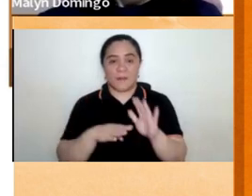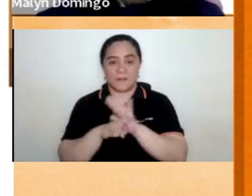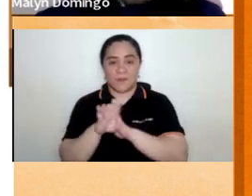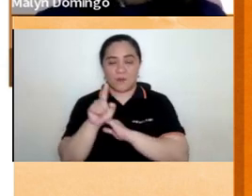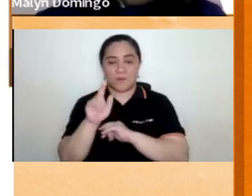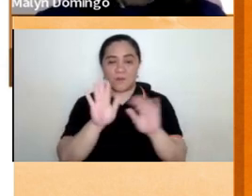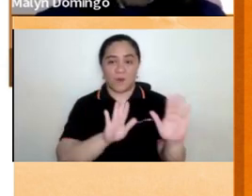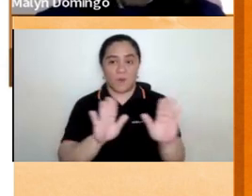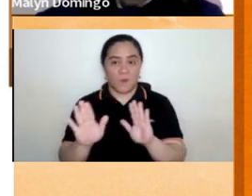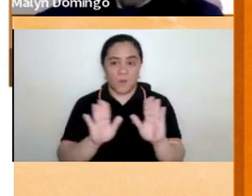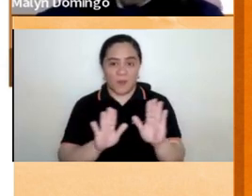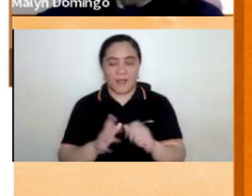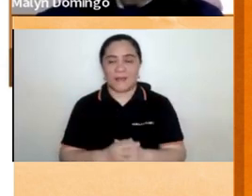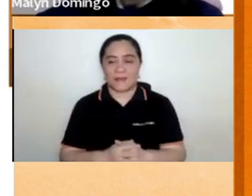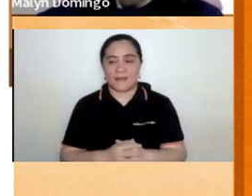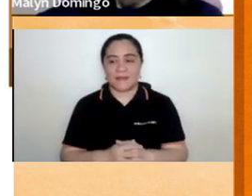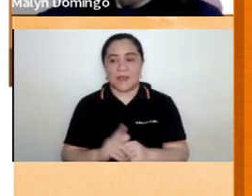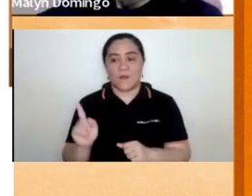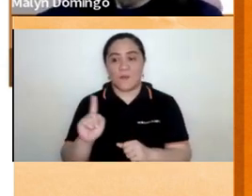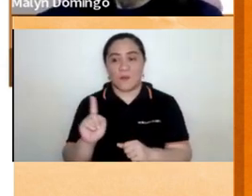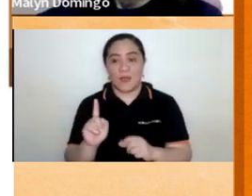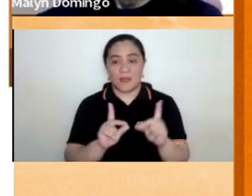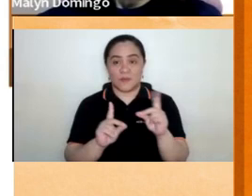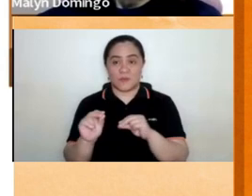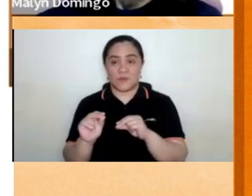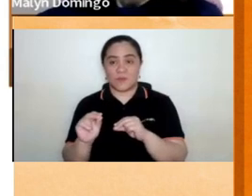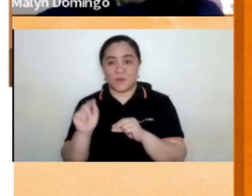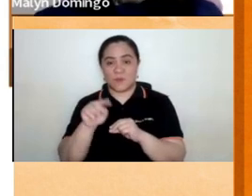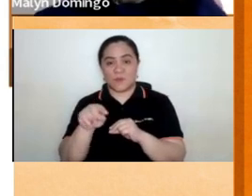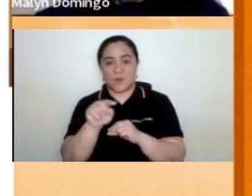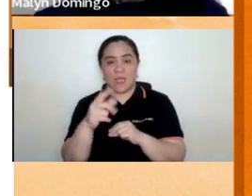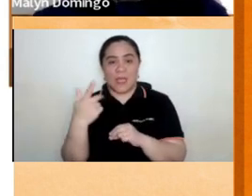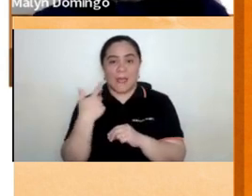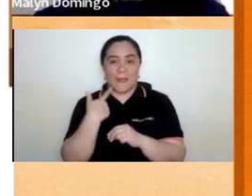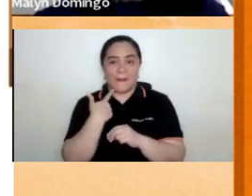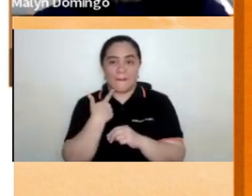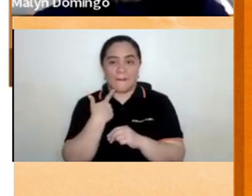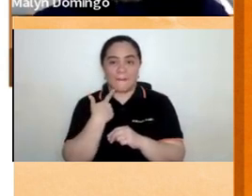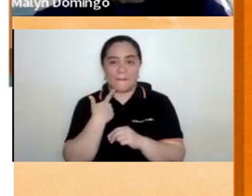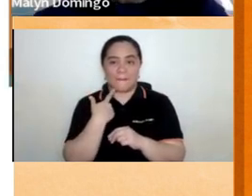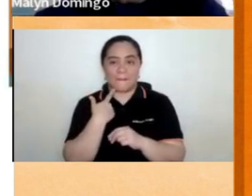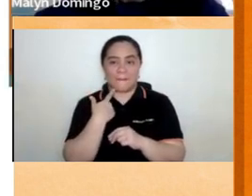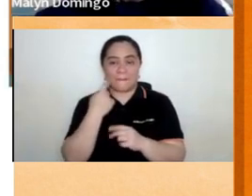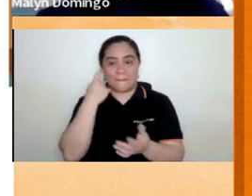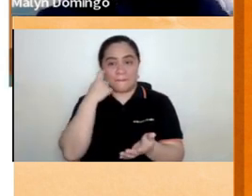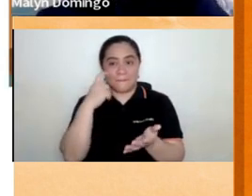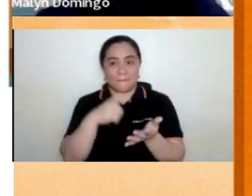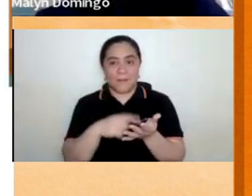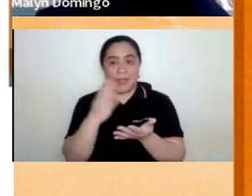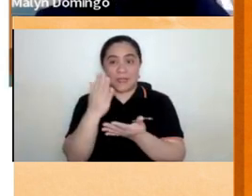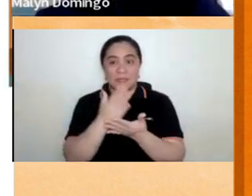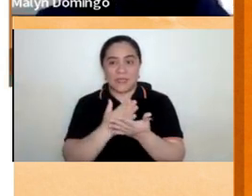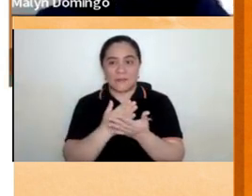relaxation, which is done by tensing different muscle groups. So noticing the sensation of